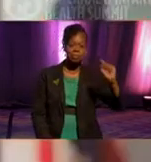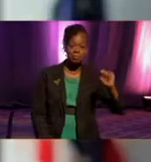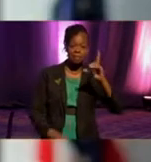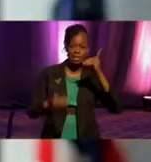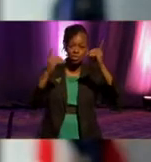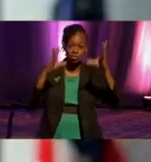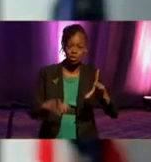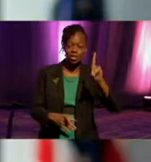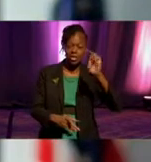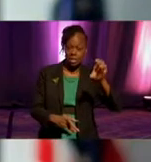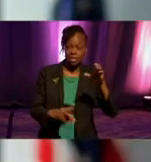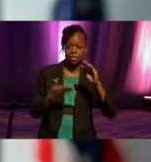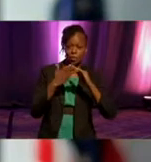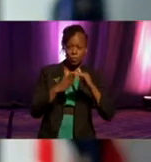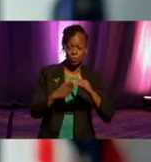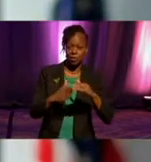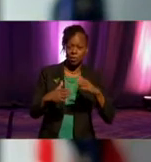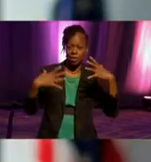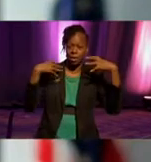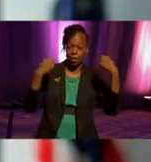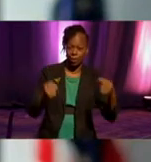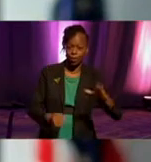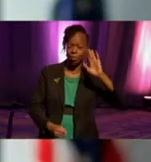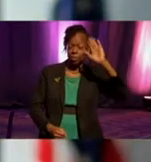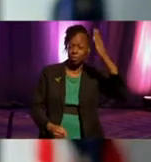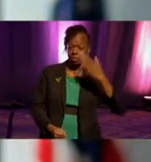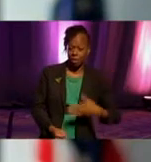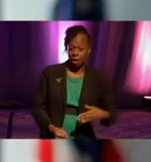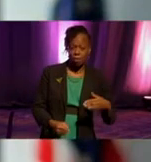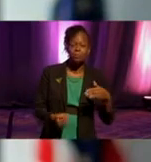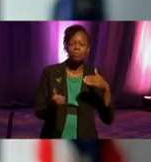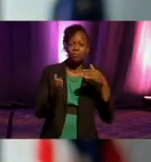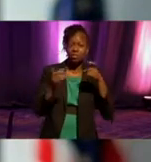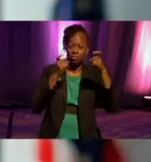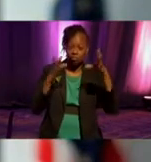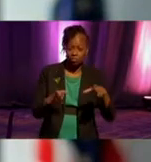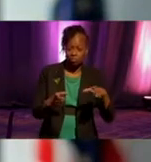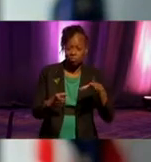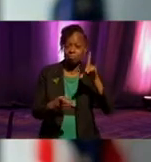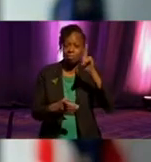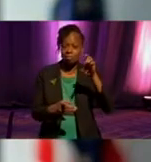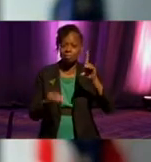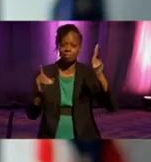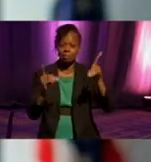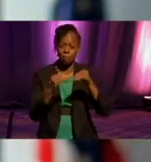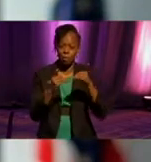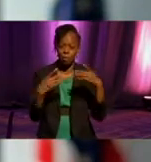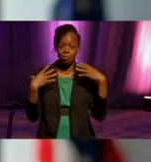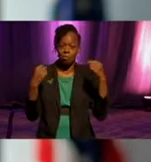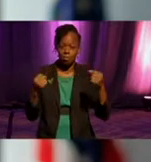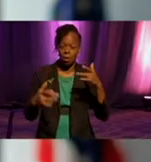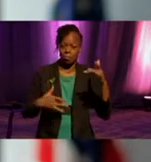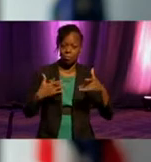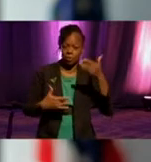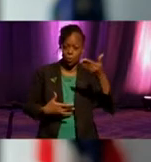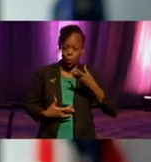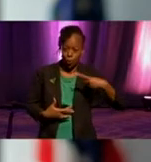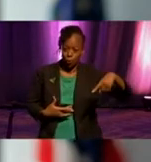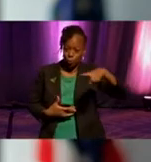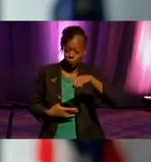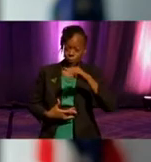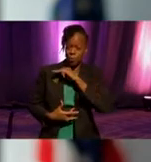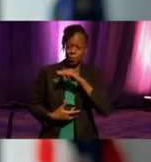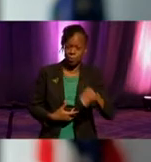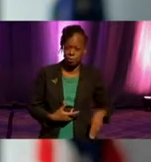Hi, I am Dr. LaQuandra Nesbitt, the Director of the District of Columbia Department of Health, and I am excited to welcome you to Mayor